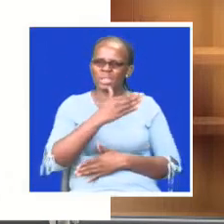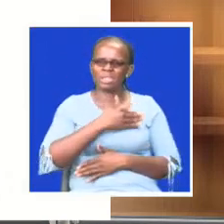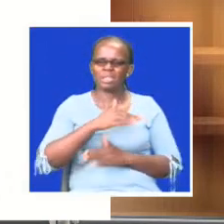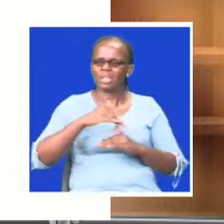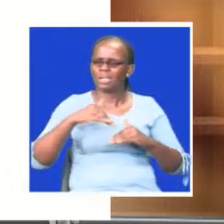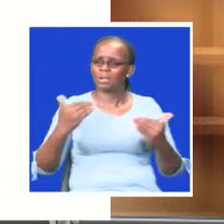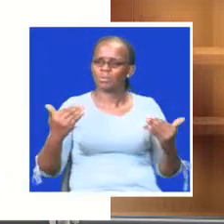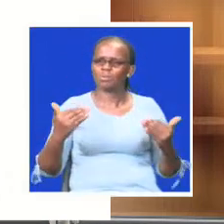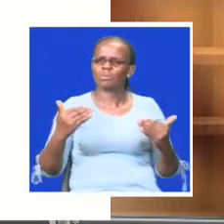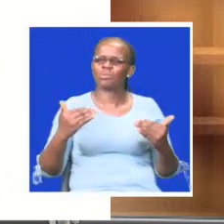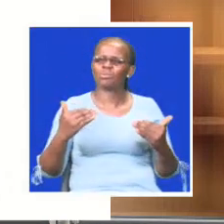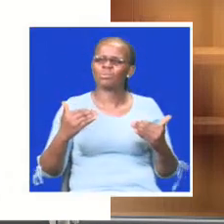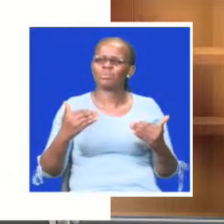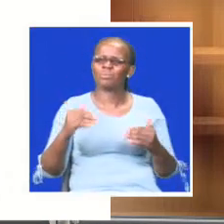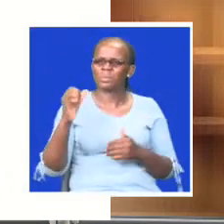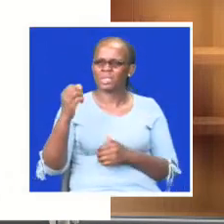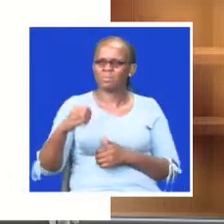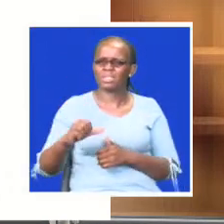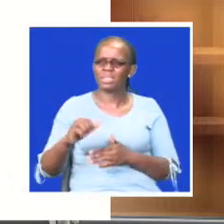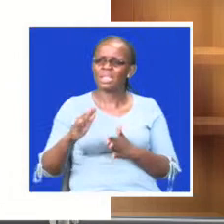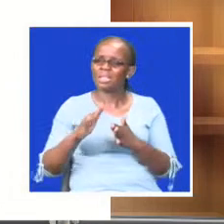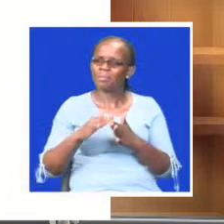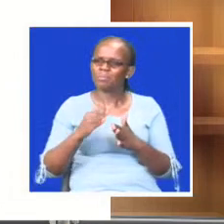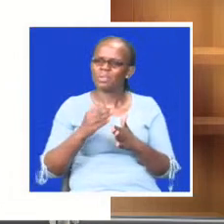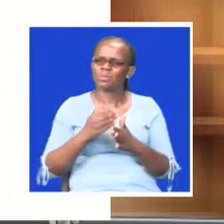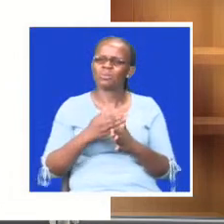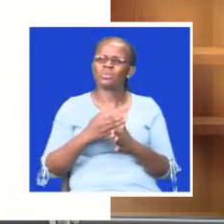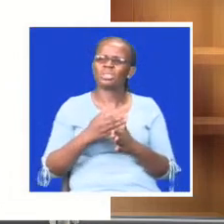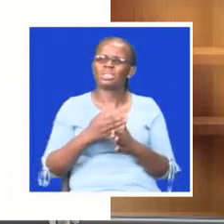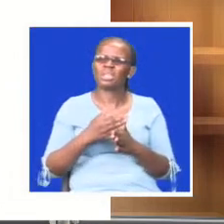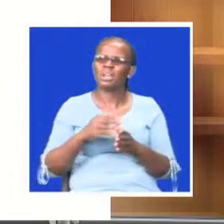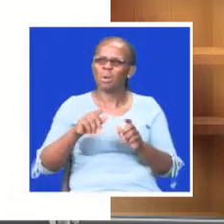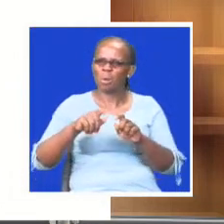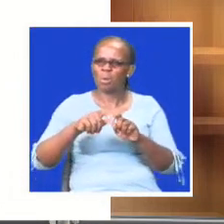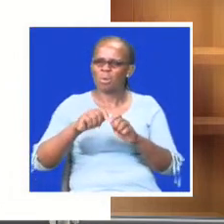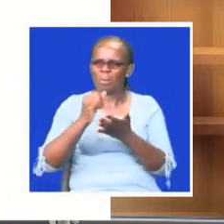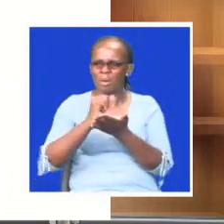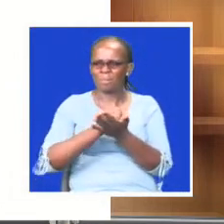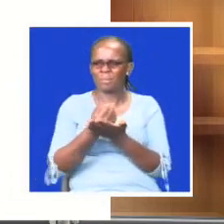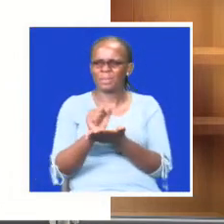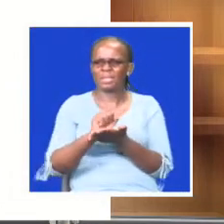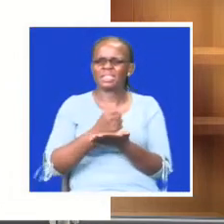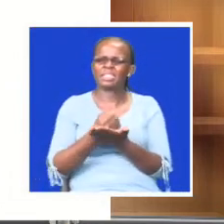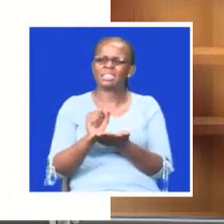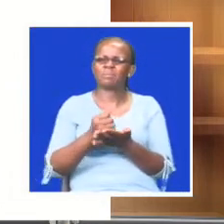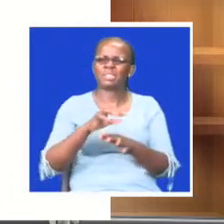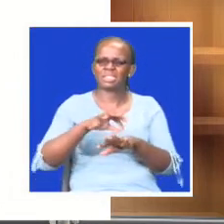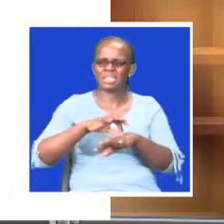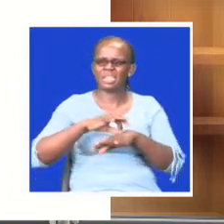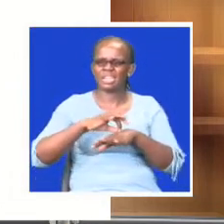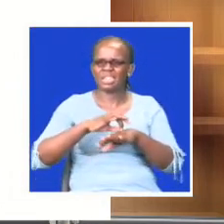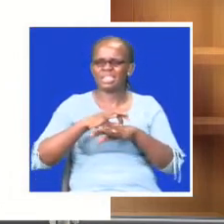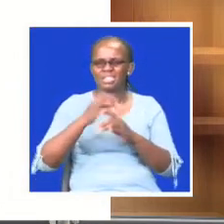Why? Sin damages the relationship between God and people.